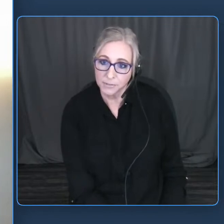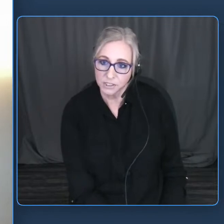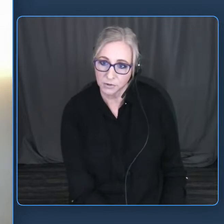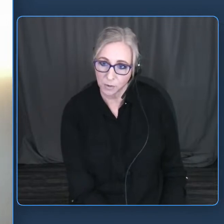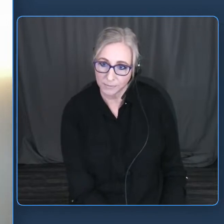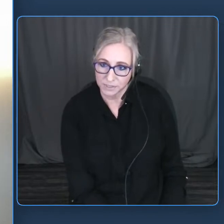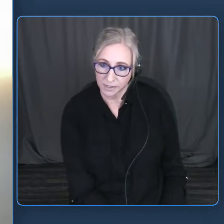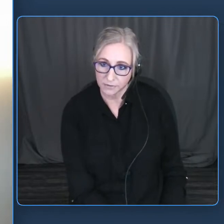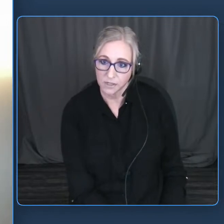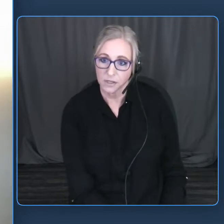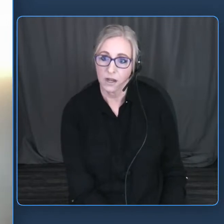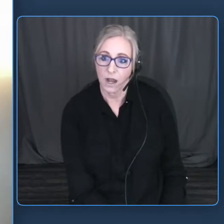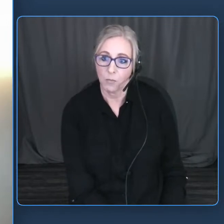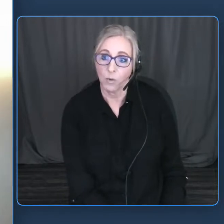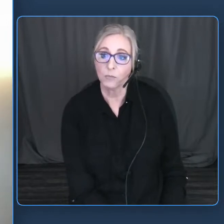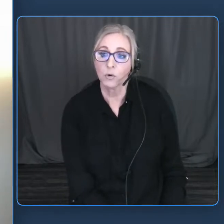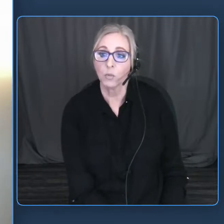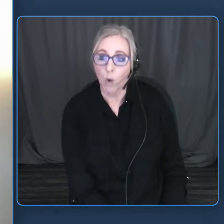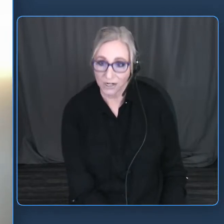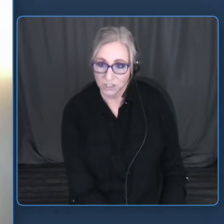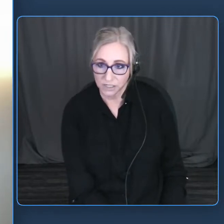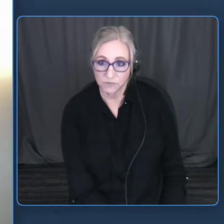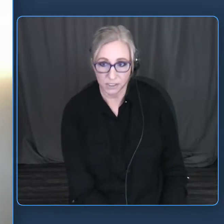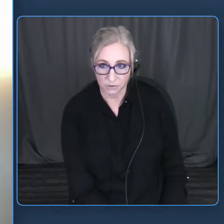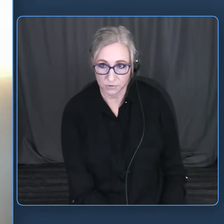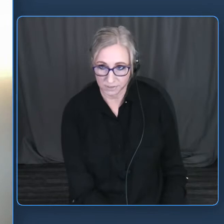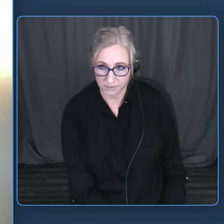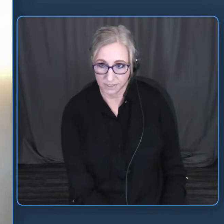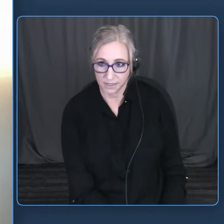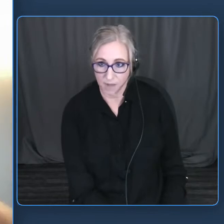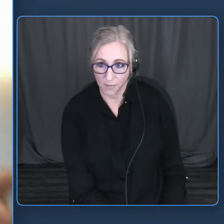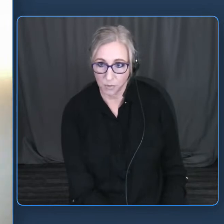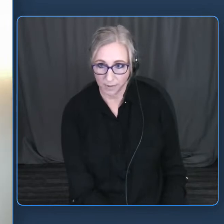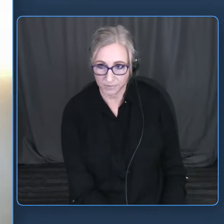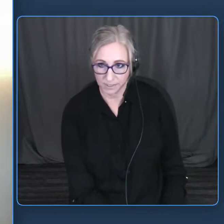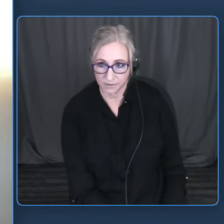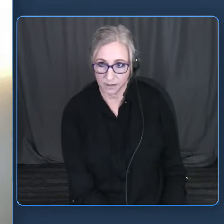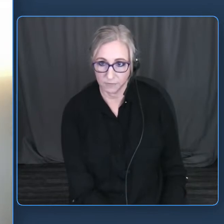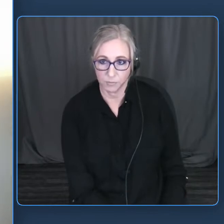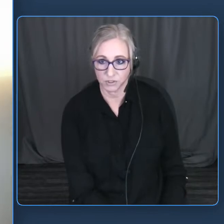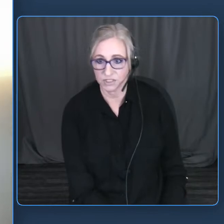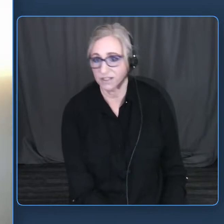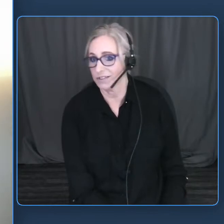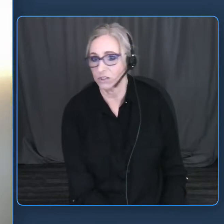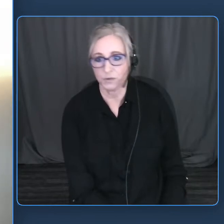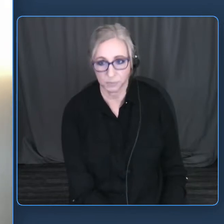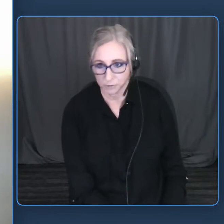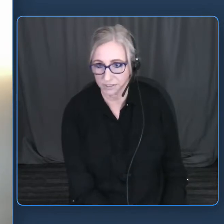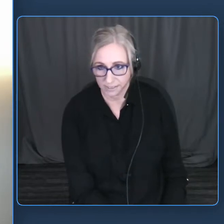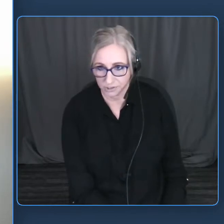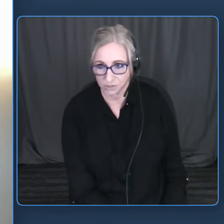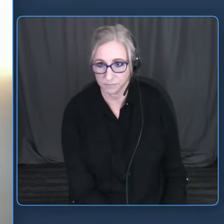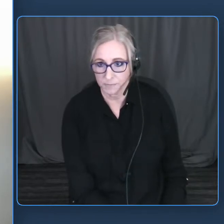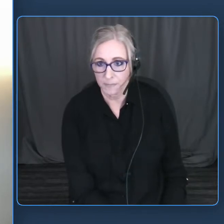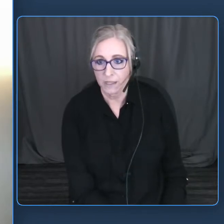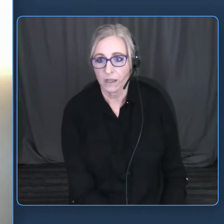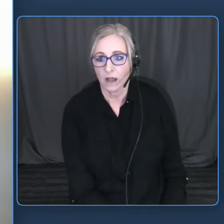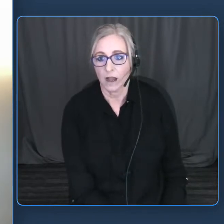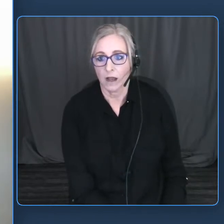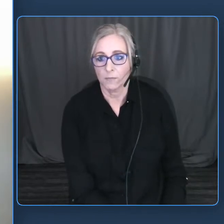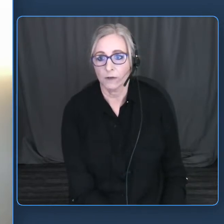on that particular website, when we're watching videos, let's say on the website of a person that's doing a